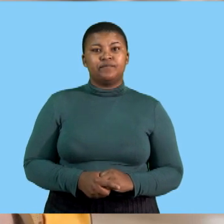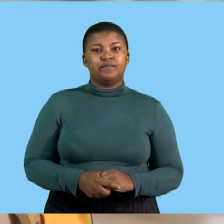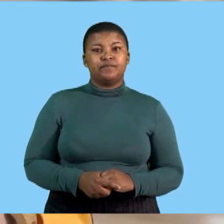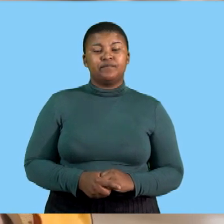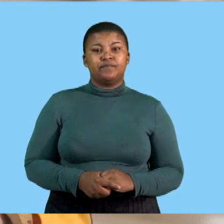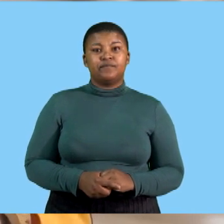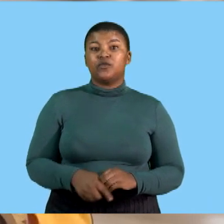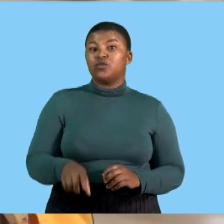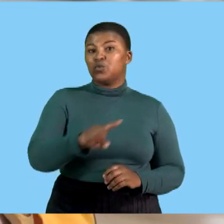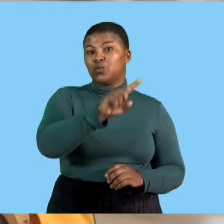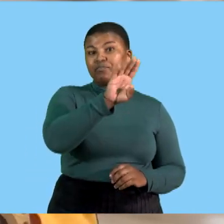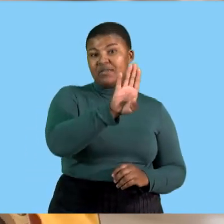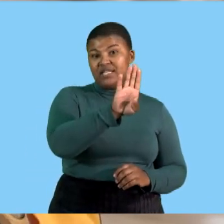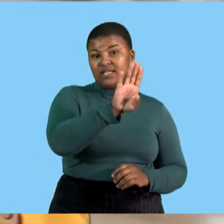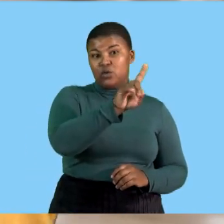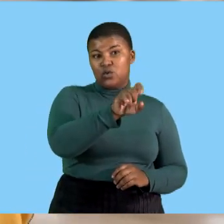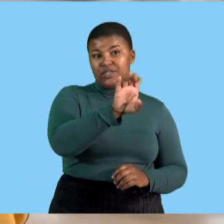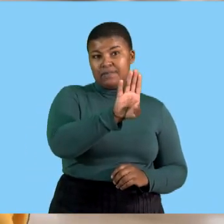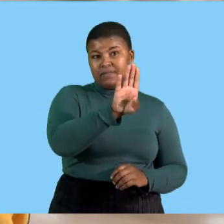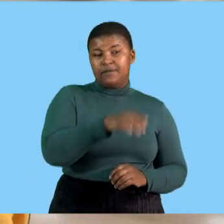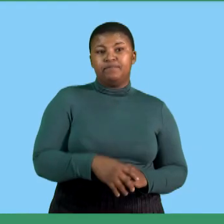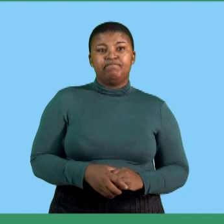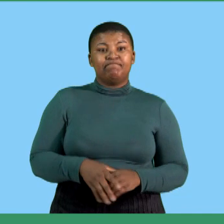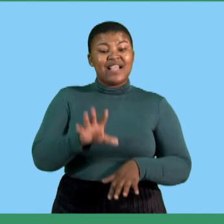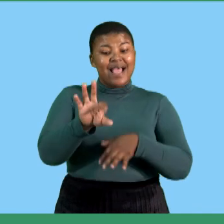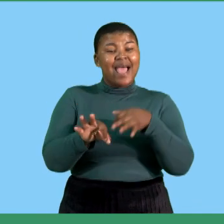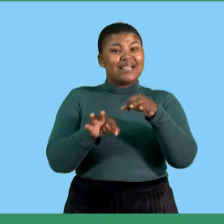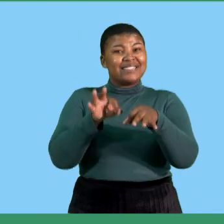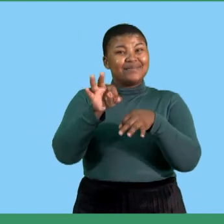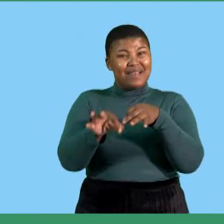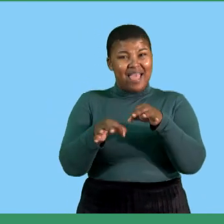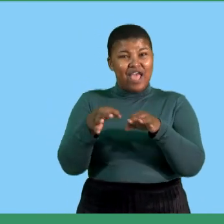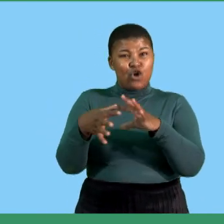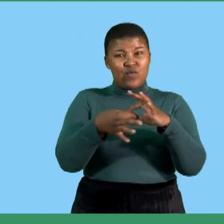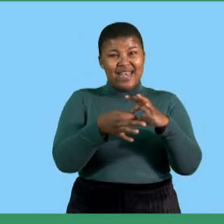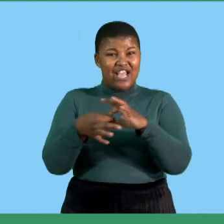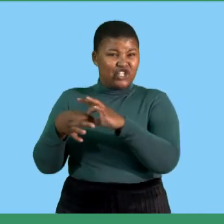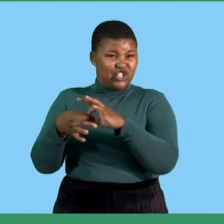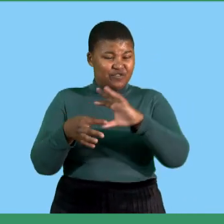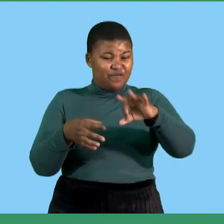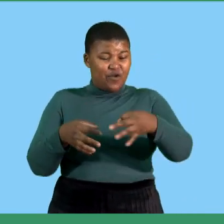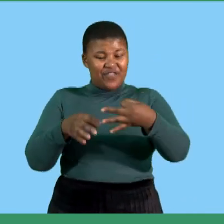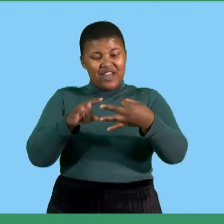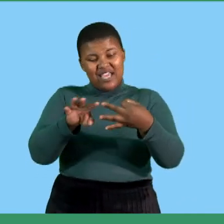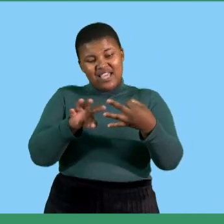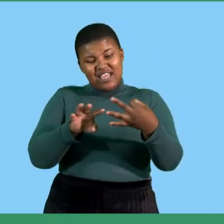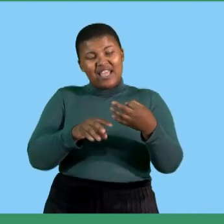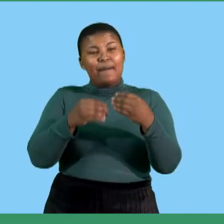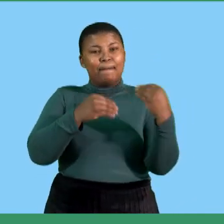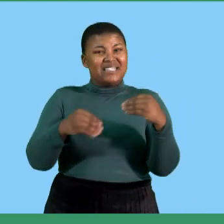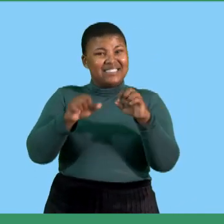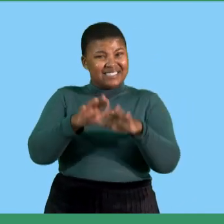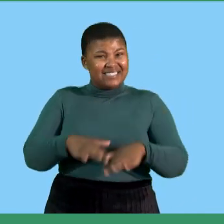and it asks in question B, describe the interrelationships between the